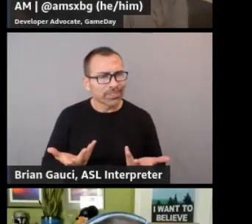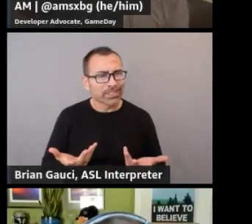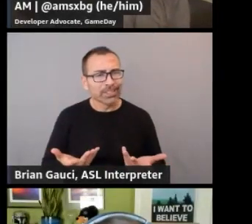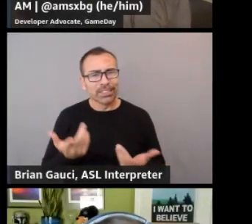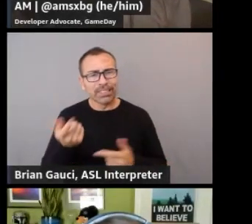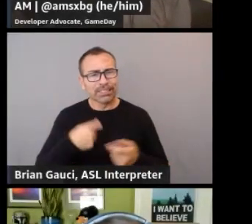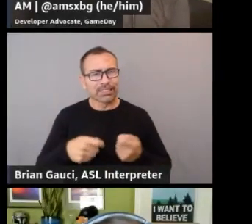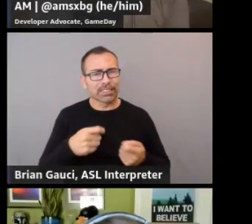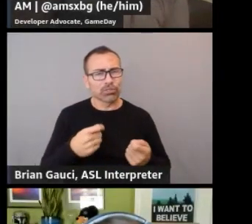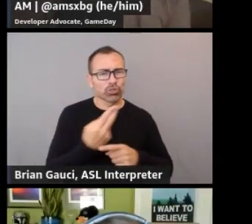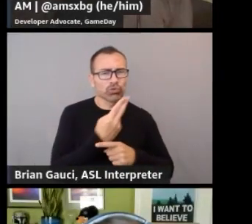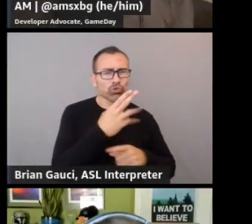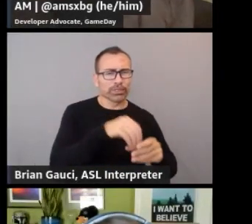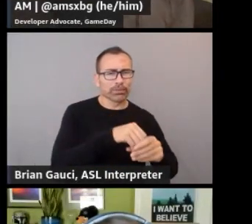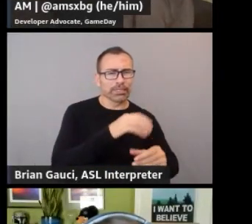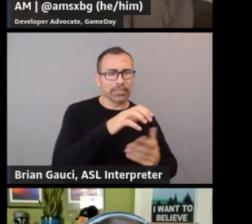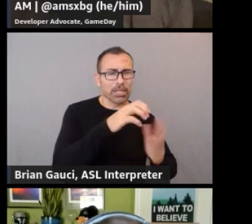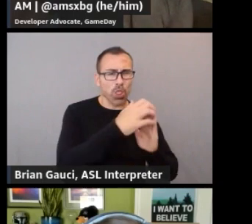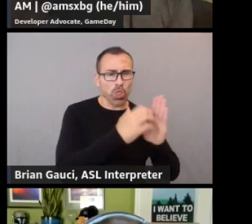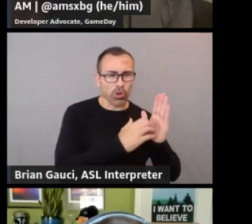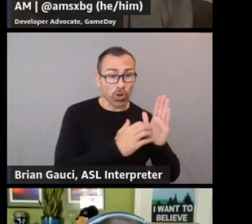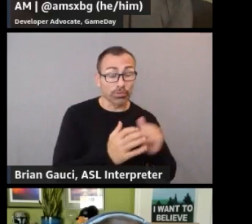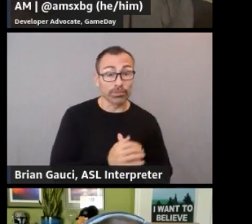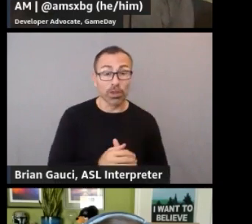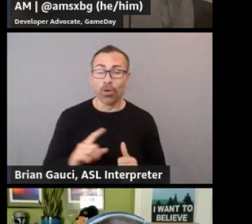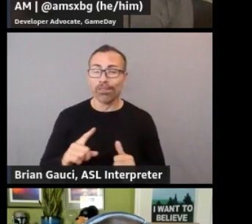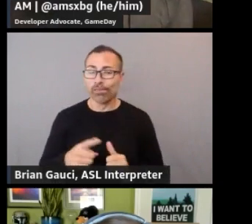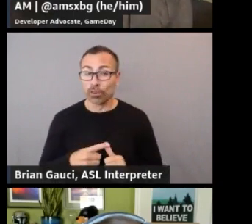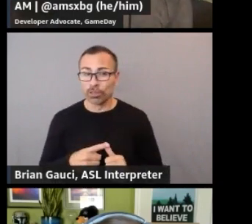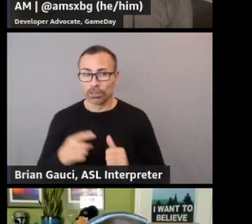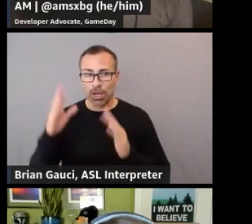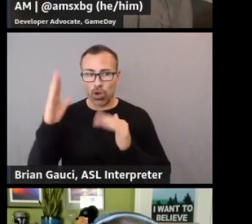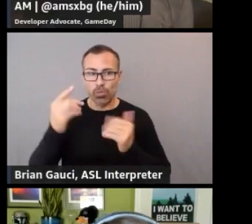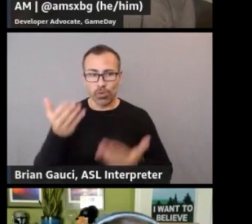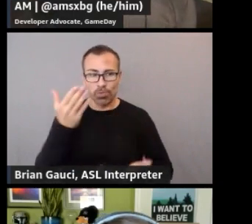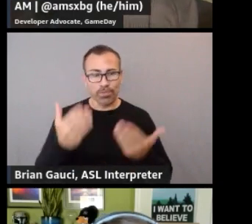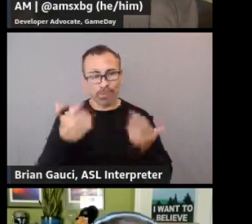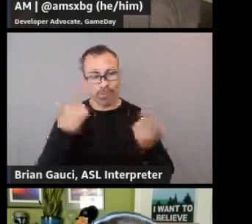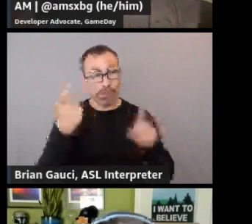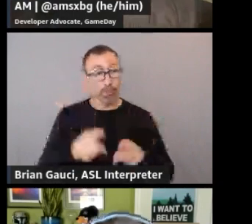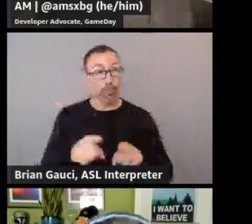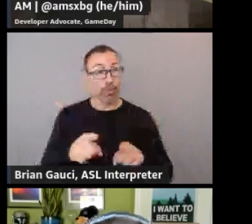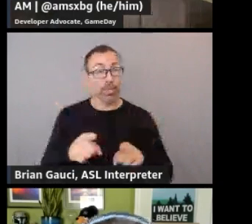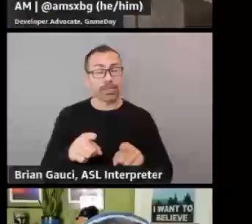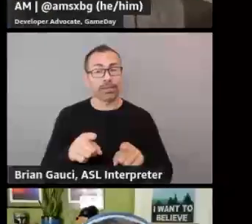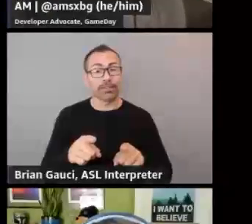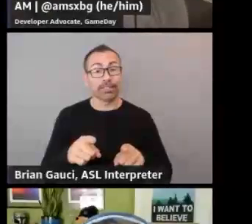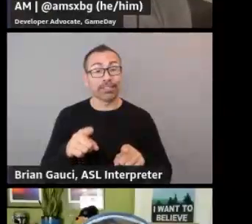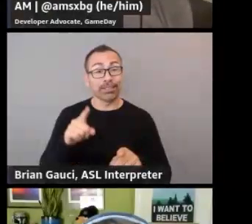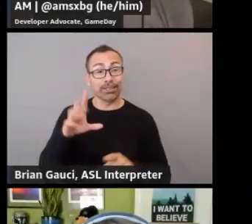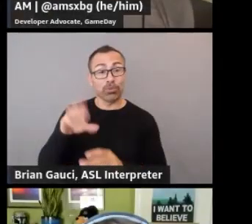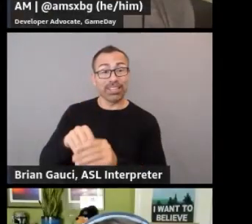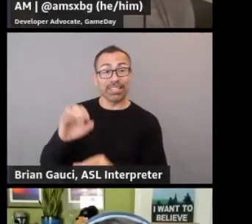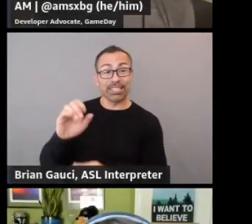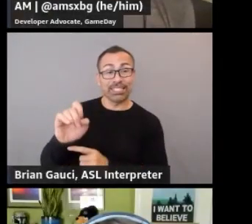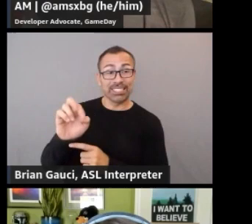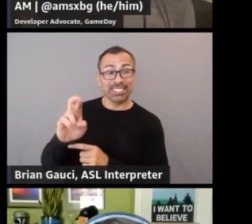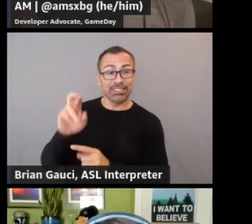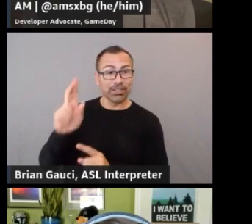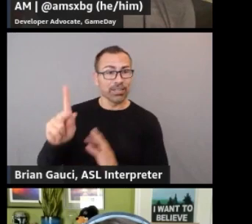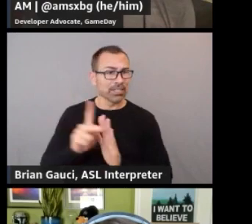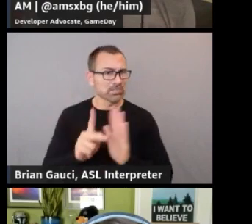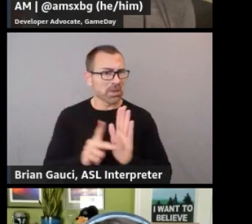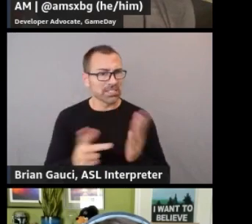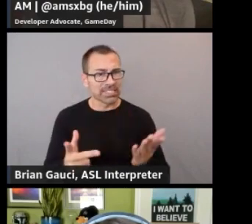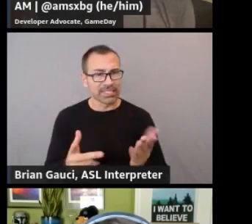it all into my code? Well, first of all, I hope you might agree that doing it in Cedar, these policies are not so